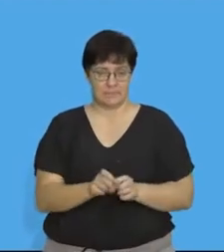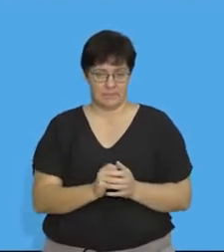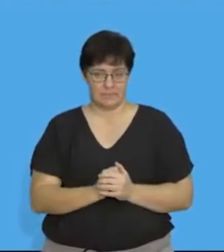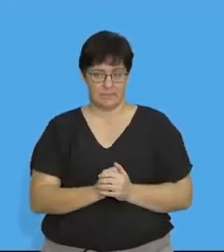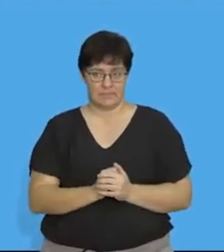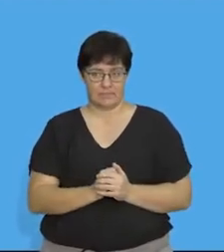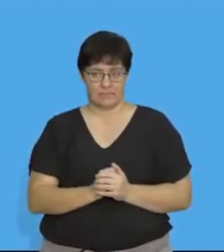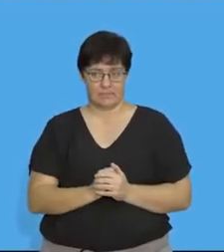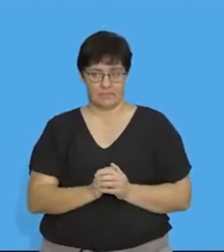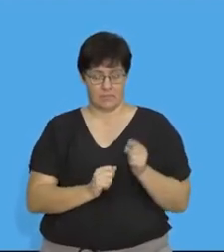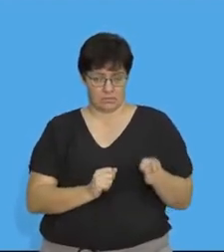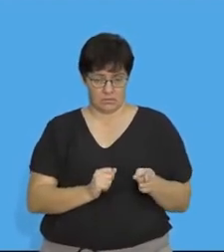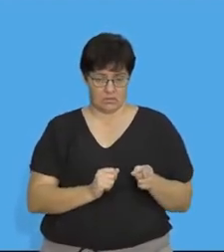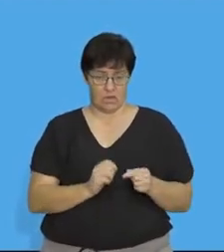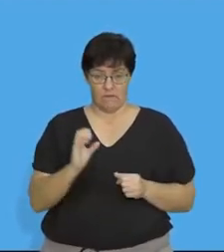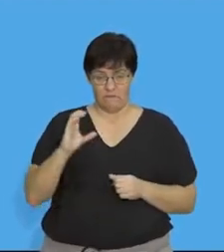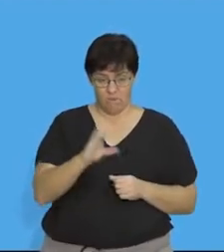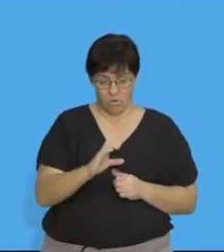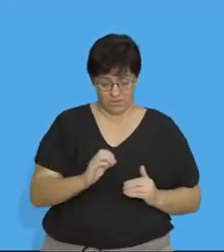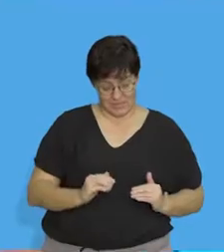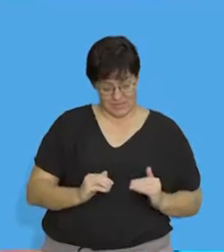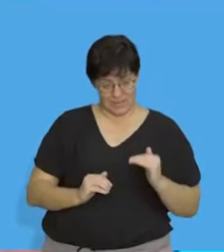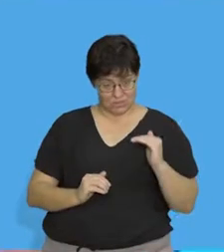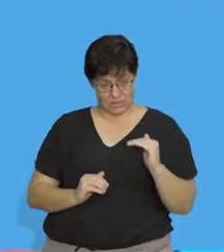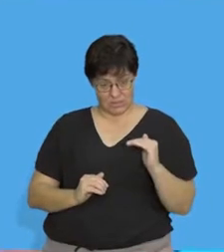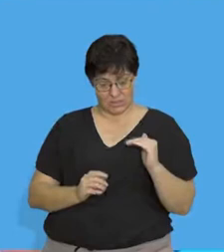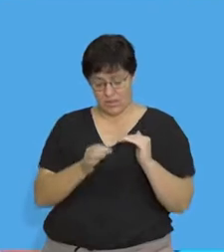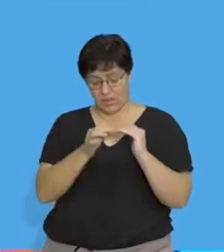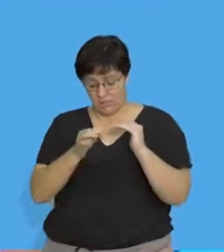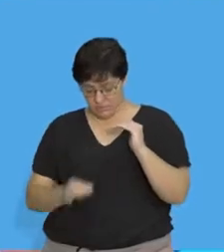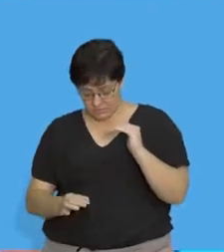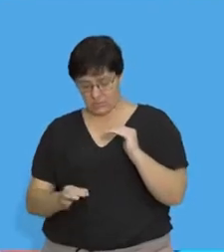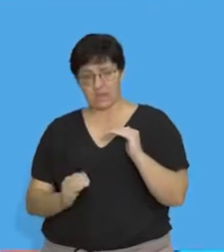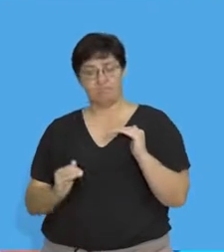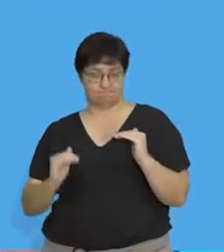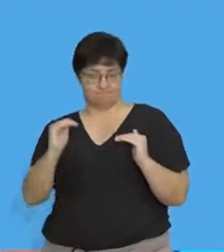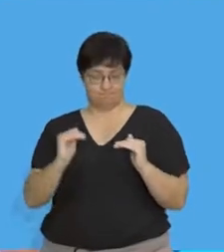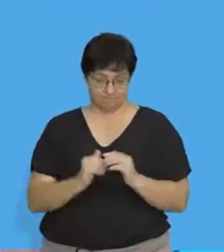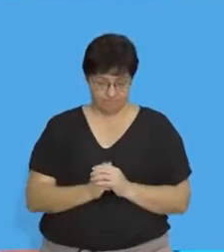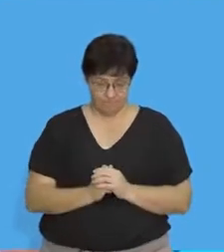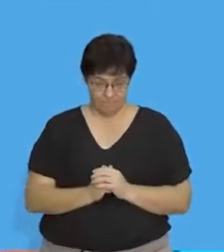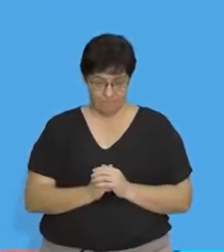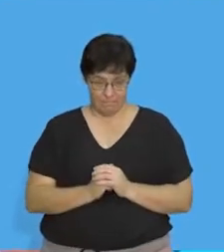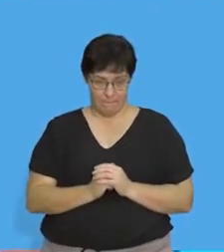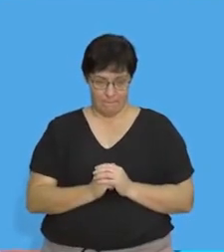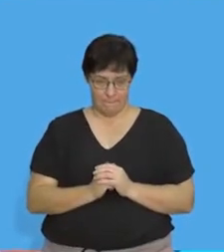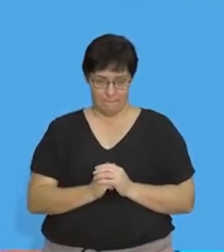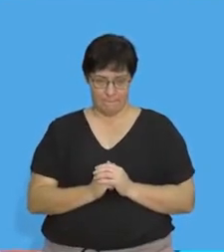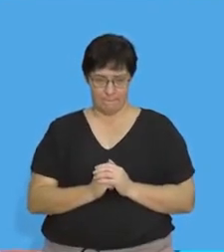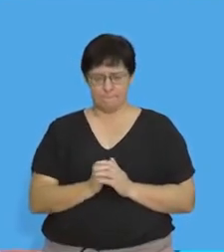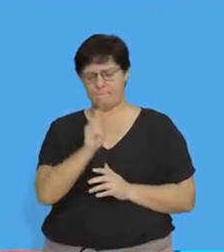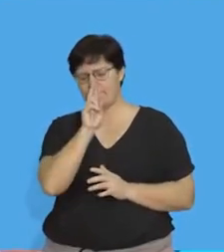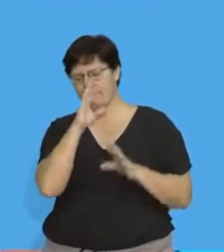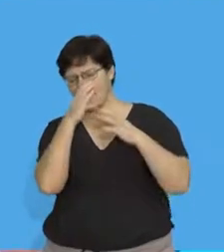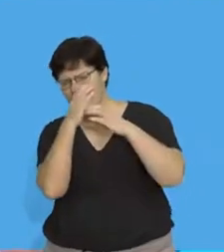the one variable, the force increased, the extension increased. But I want you to take a little bit of a closer focus